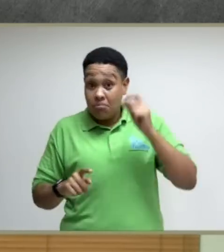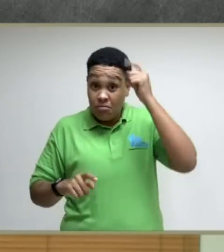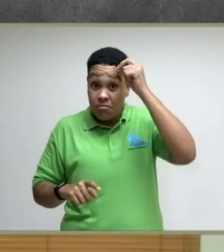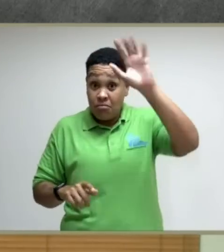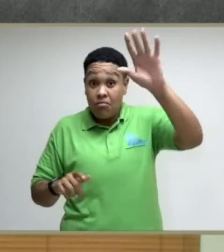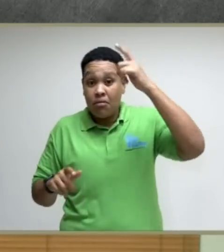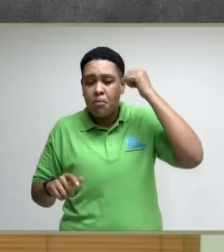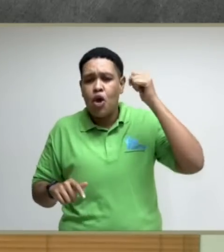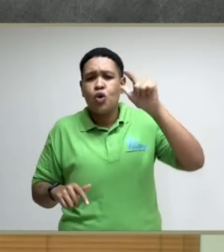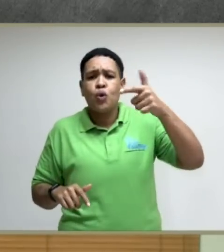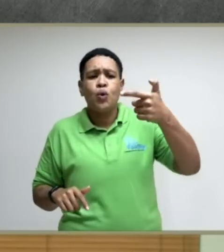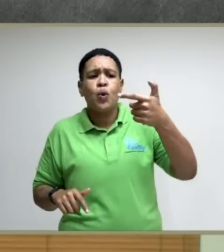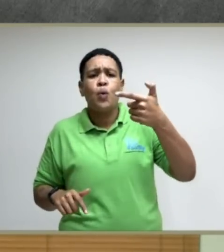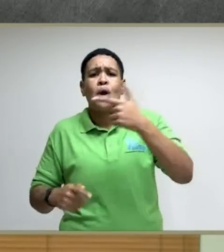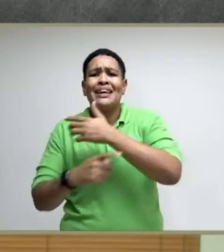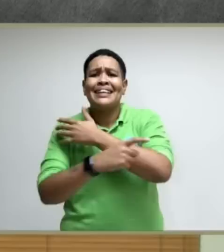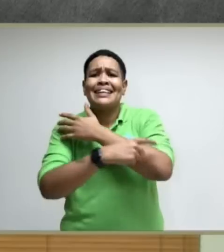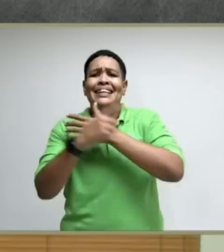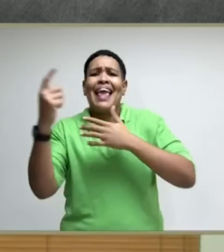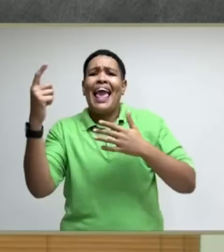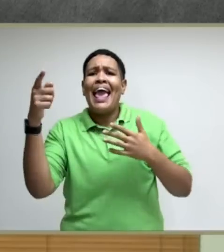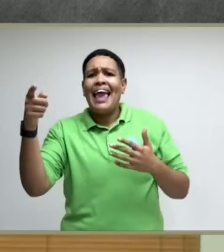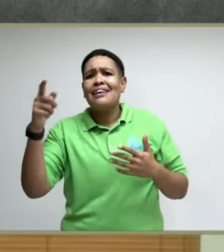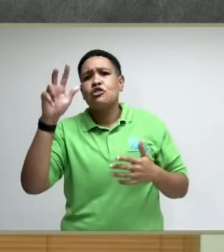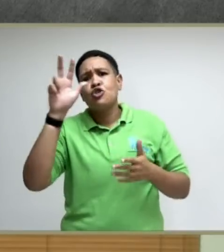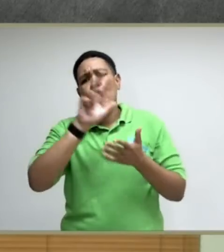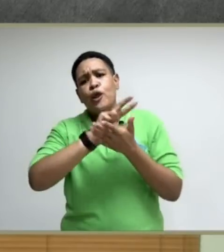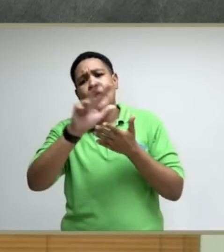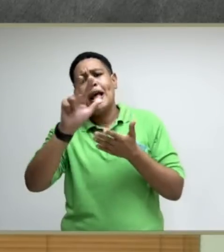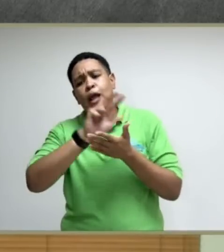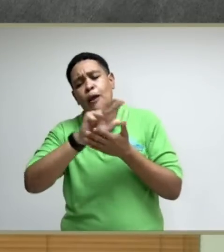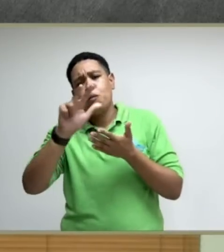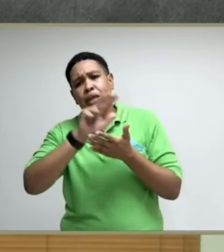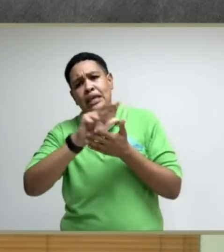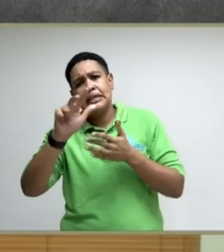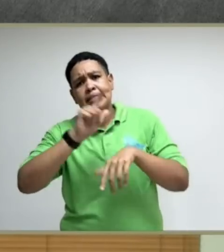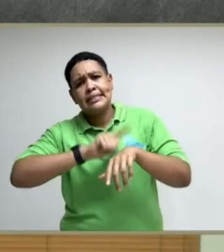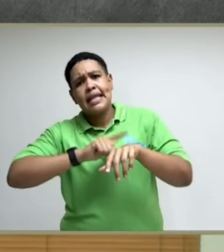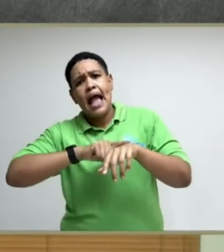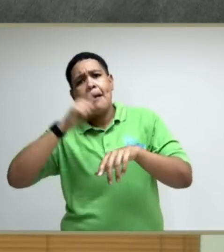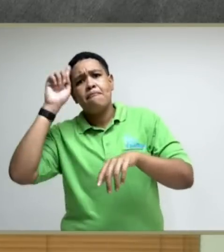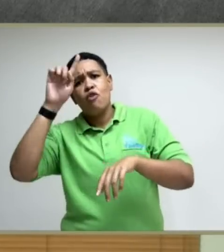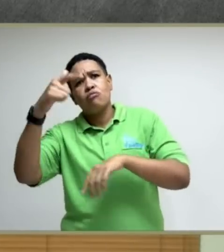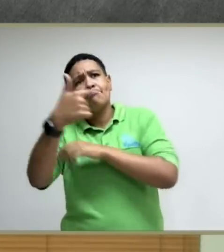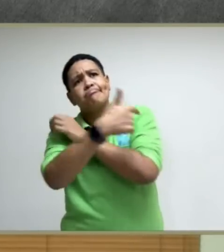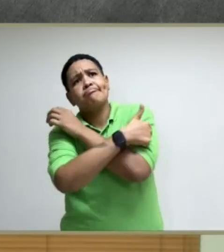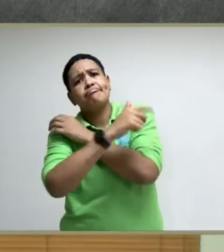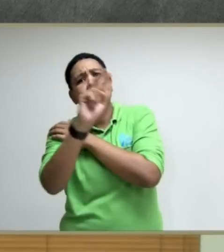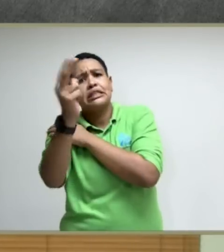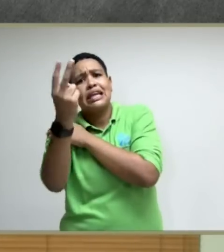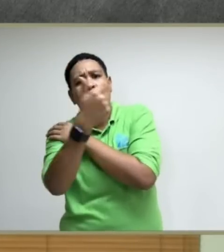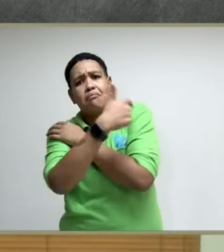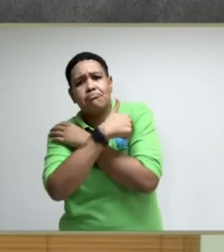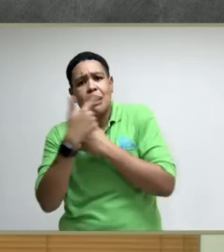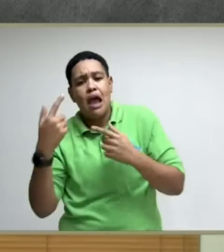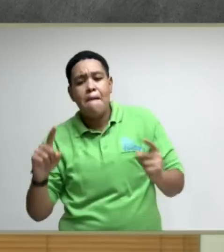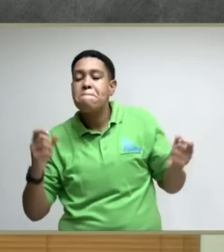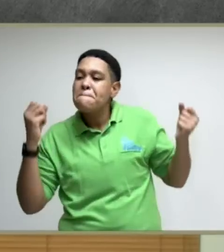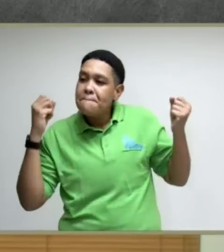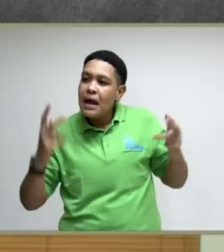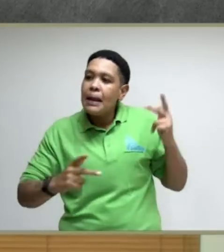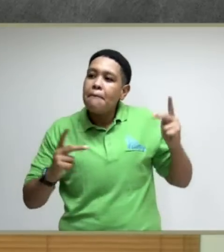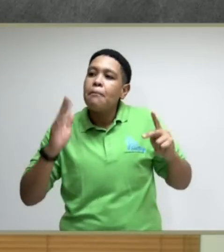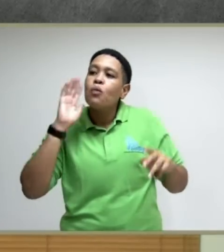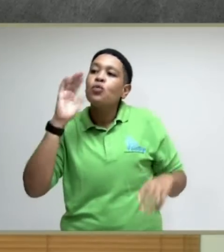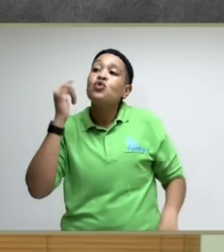because of the 21 days that is the time period for you to get your second dose, many persons would